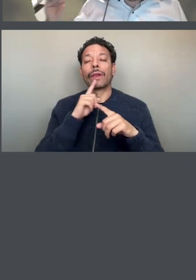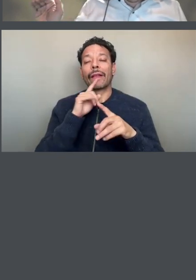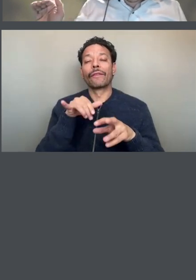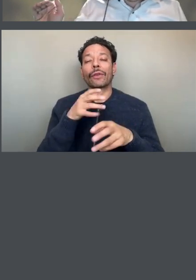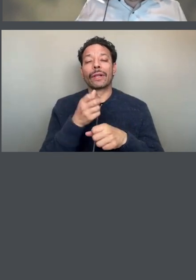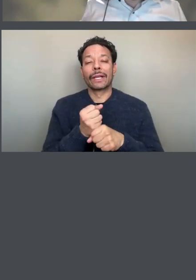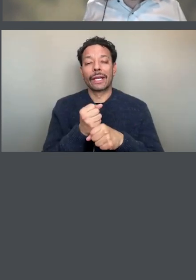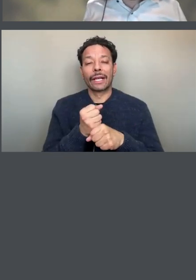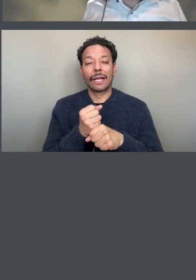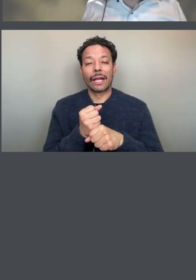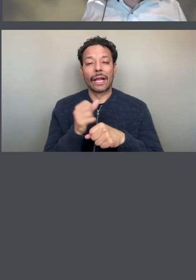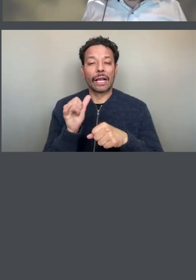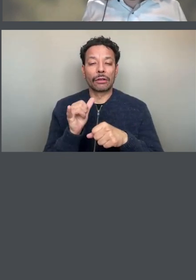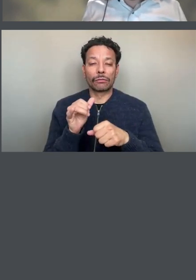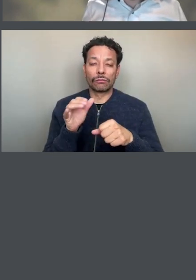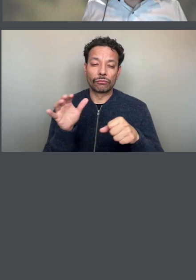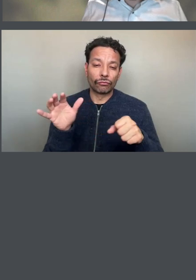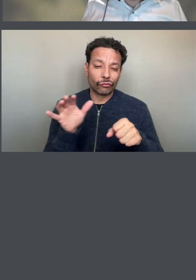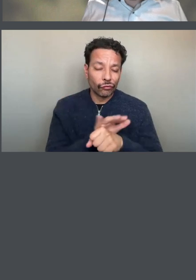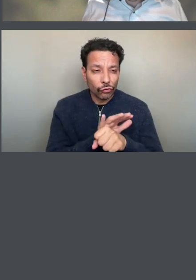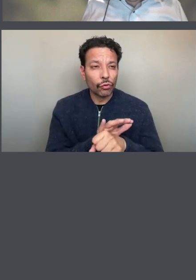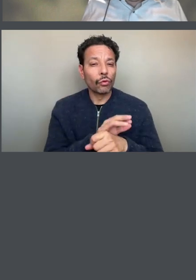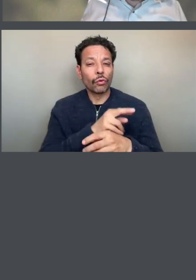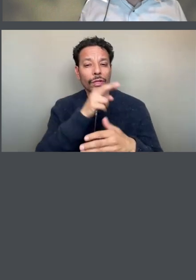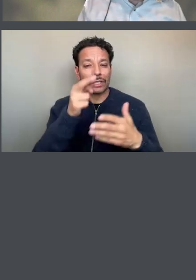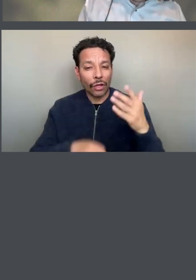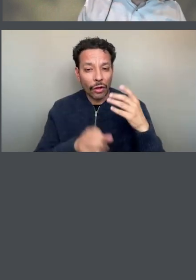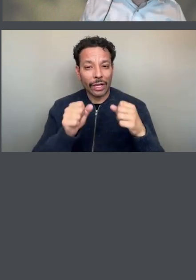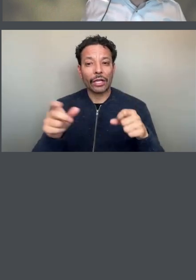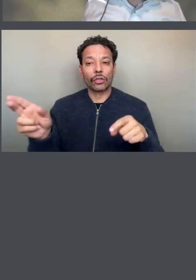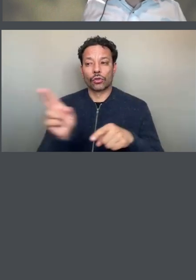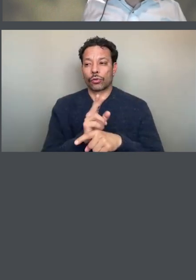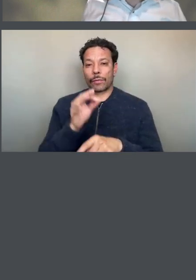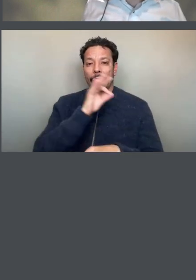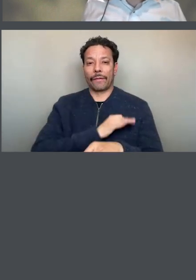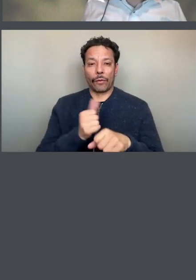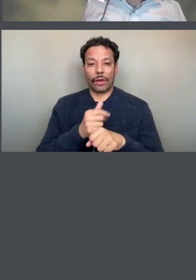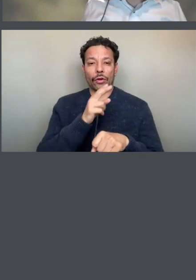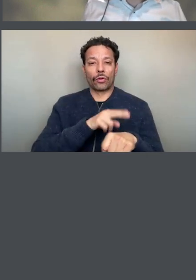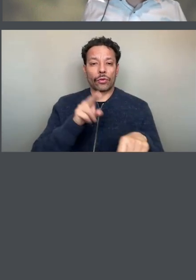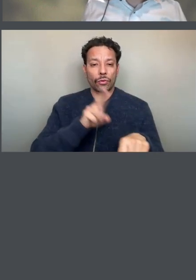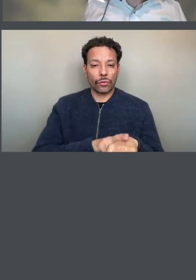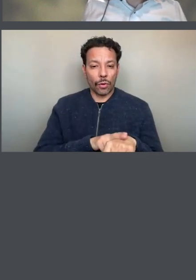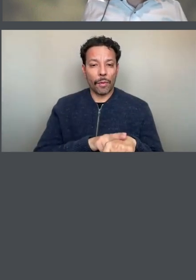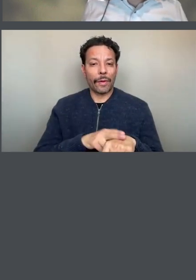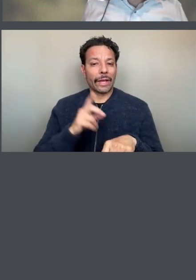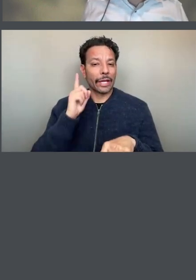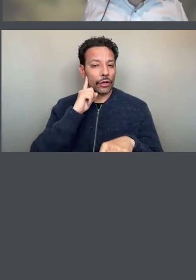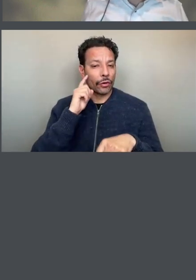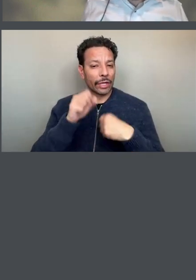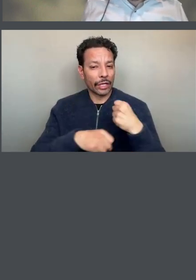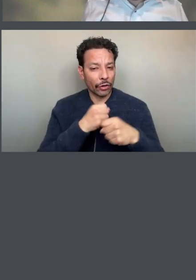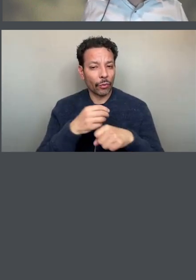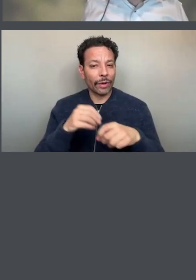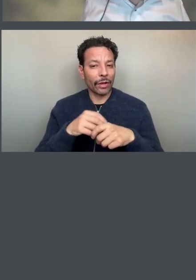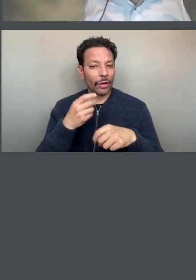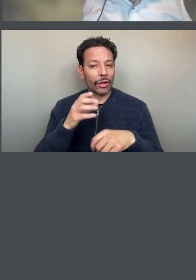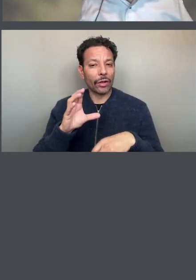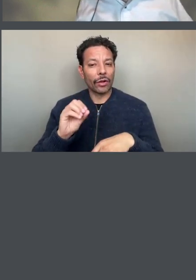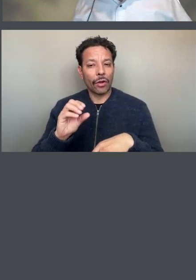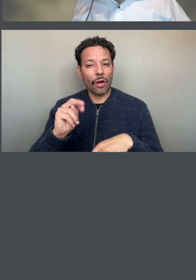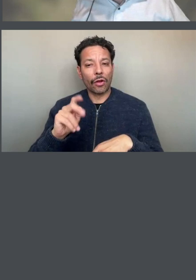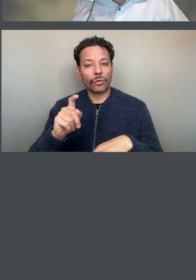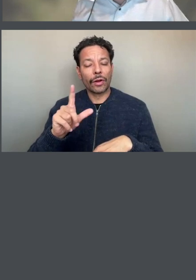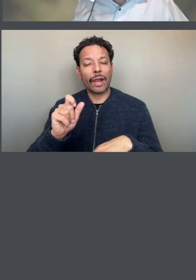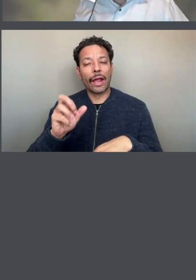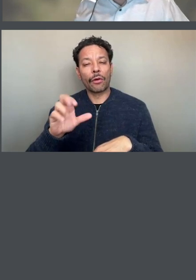like a home run result with a cochlear implant for them to find it useful with a normal hearing ear in the contralateral side. We always